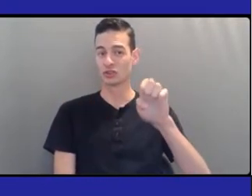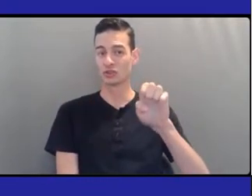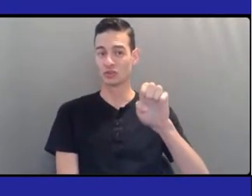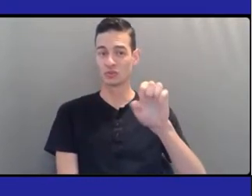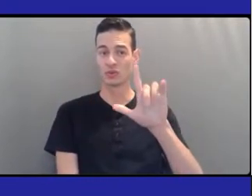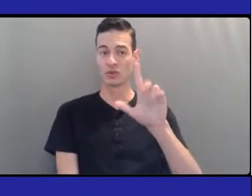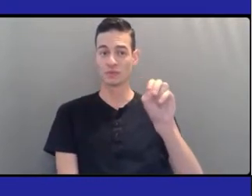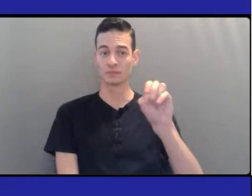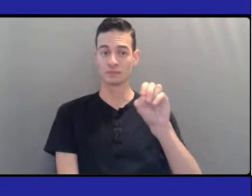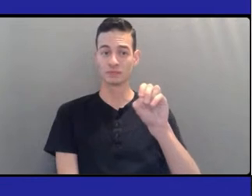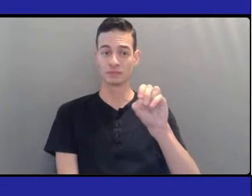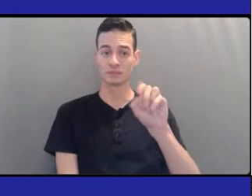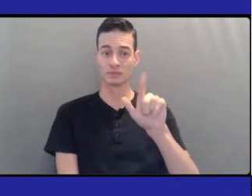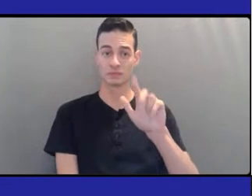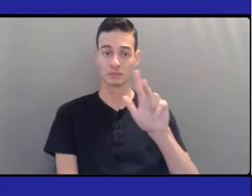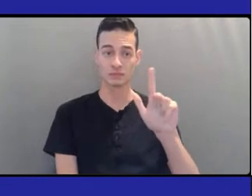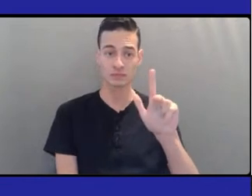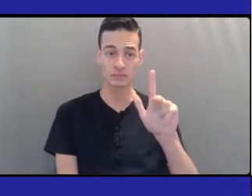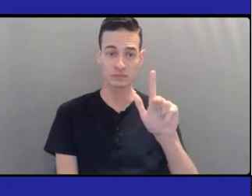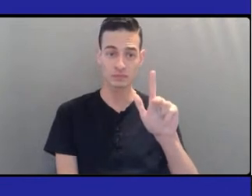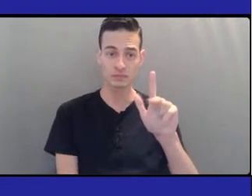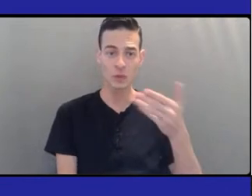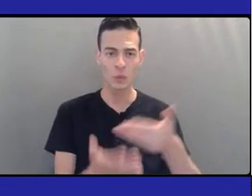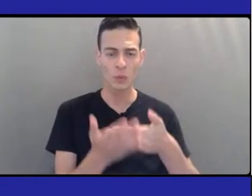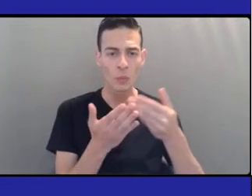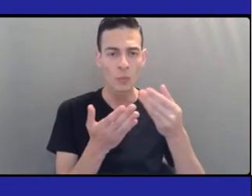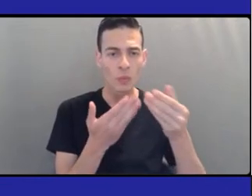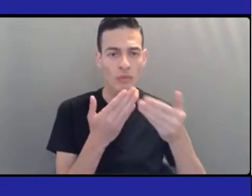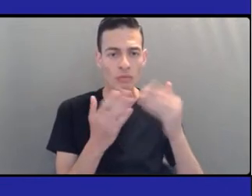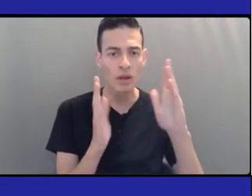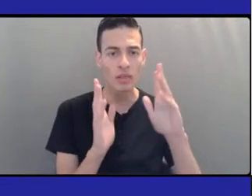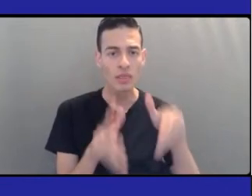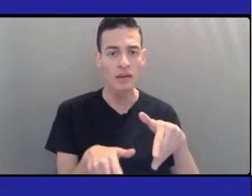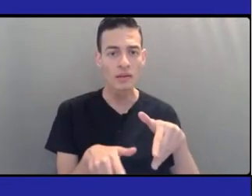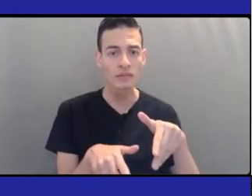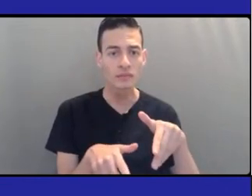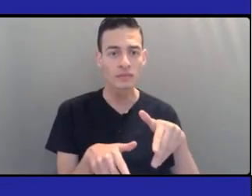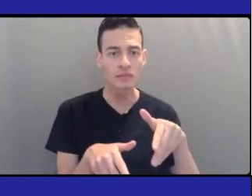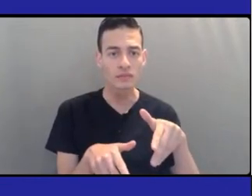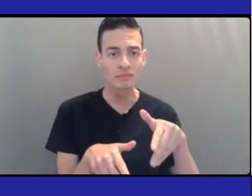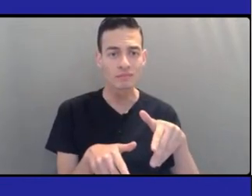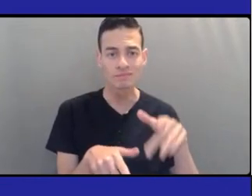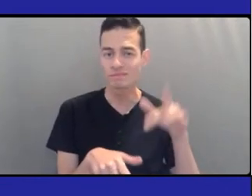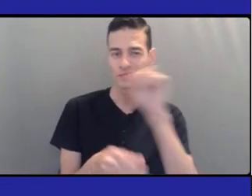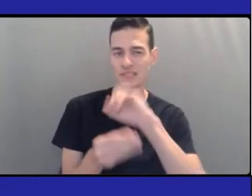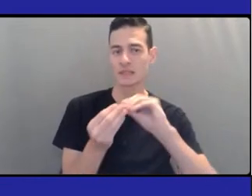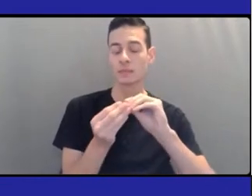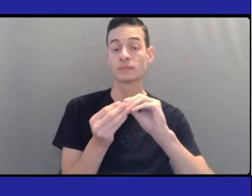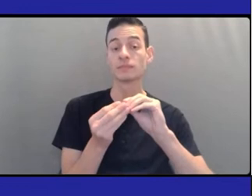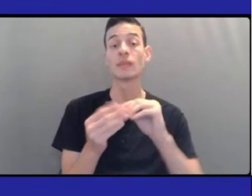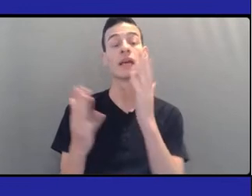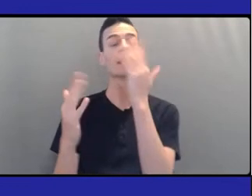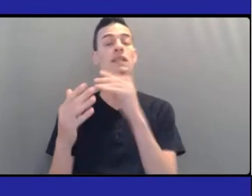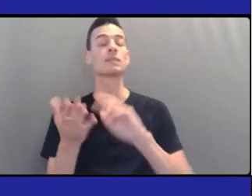$50,438,922. The expected contract is spend is